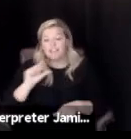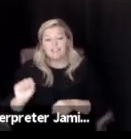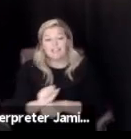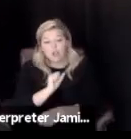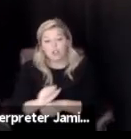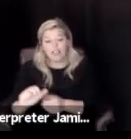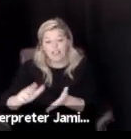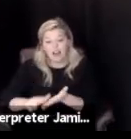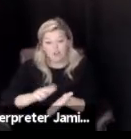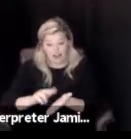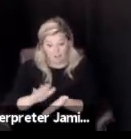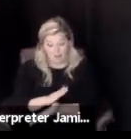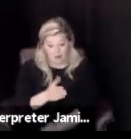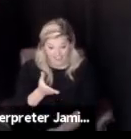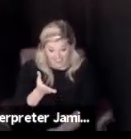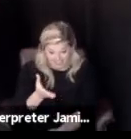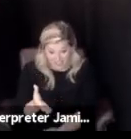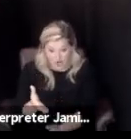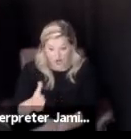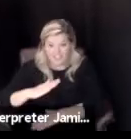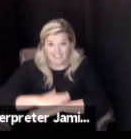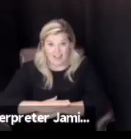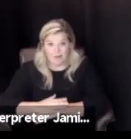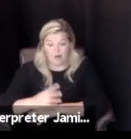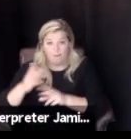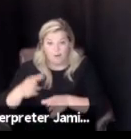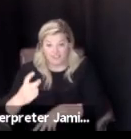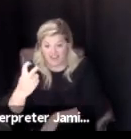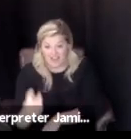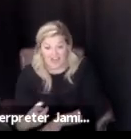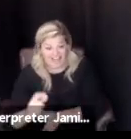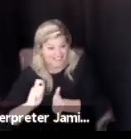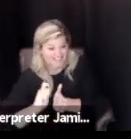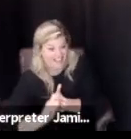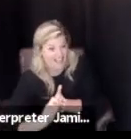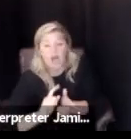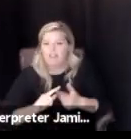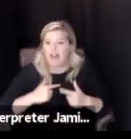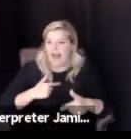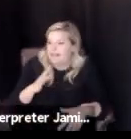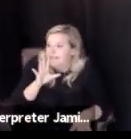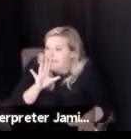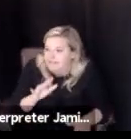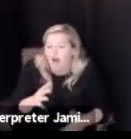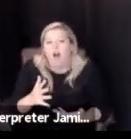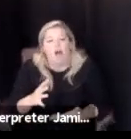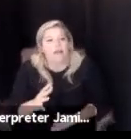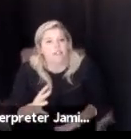table and they're about to sign, and then I say something. Why did I say something? Renee,